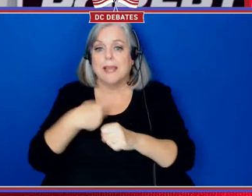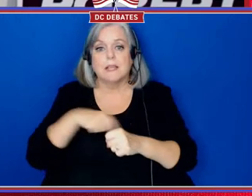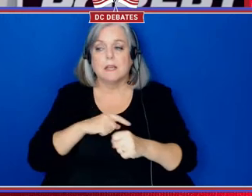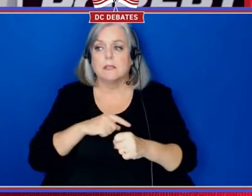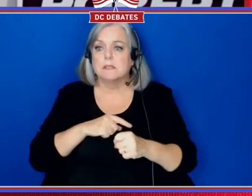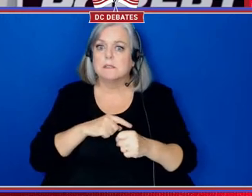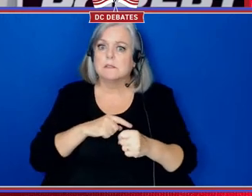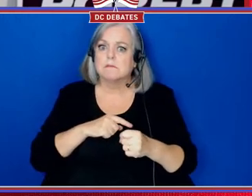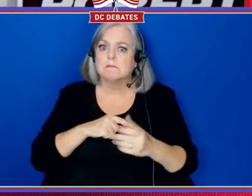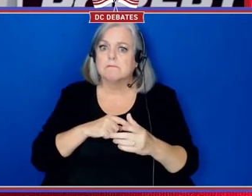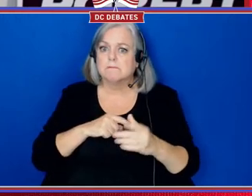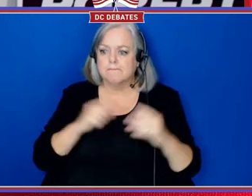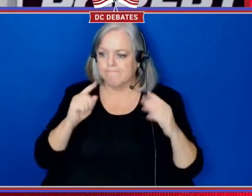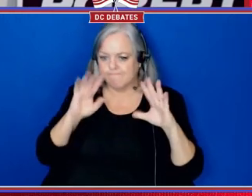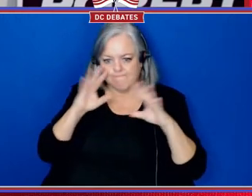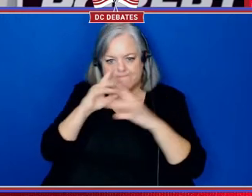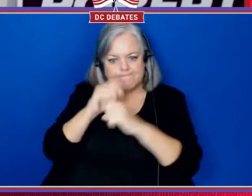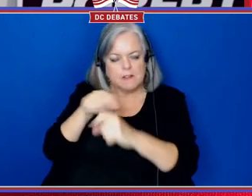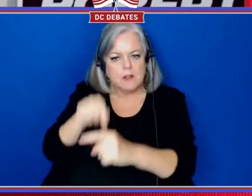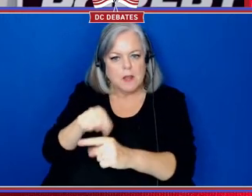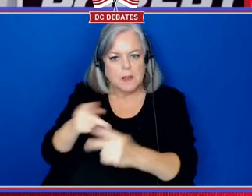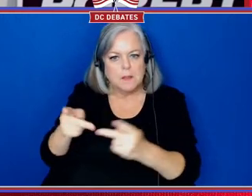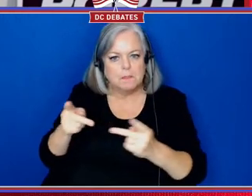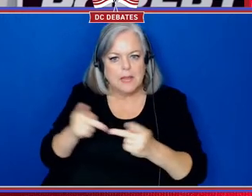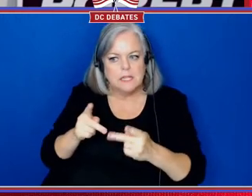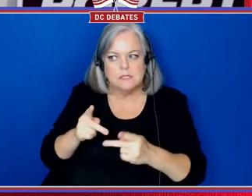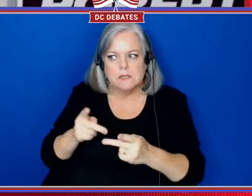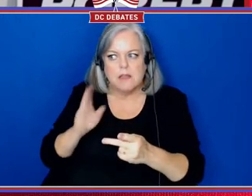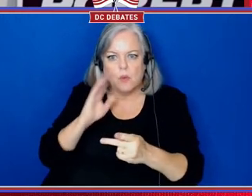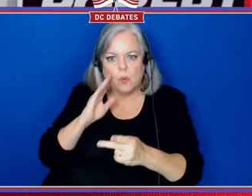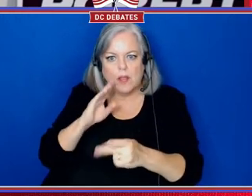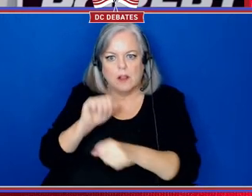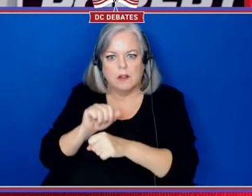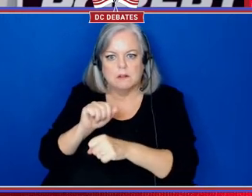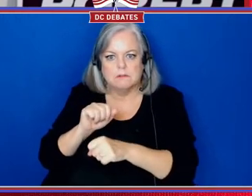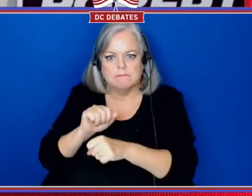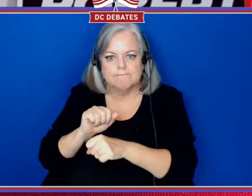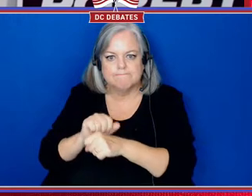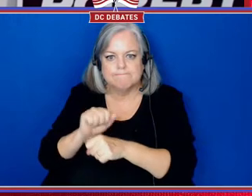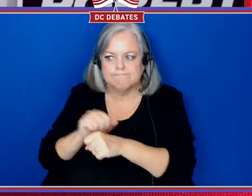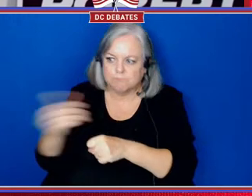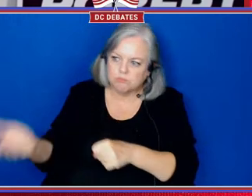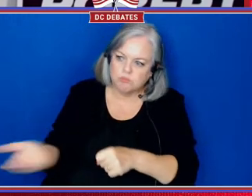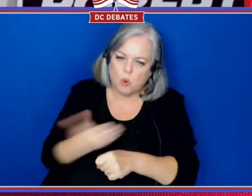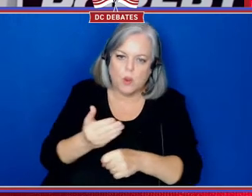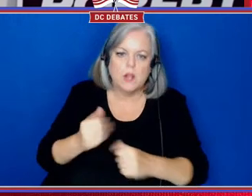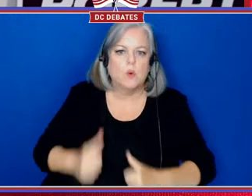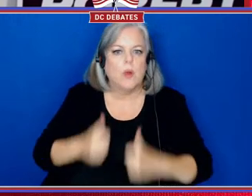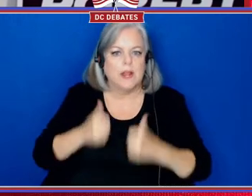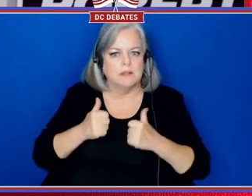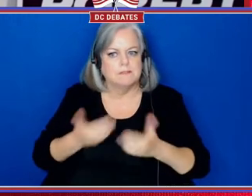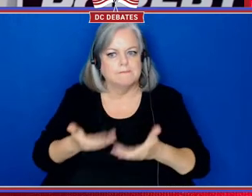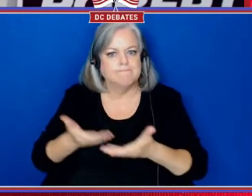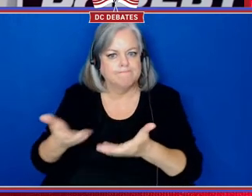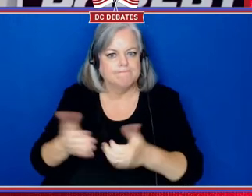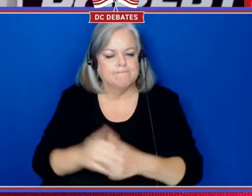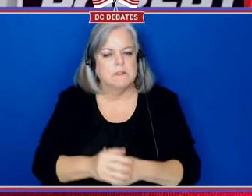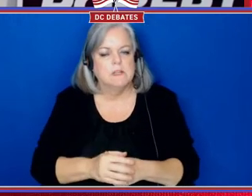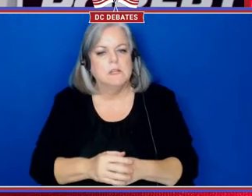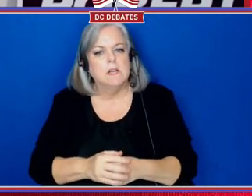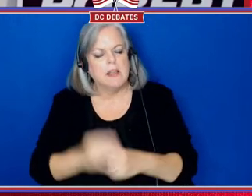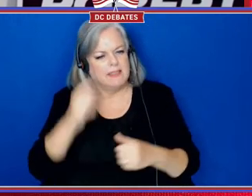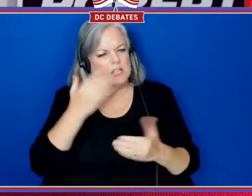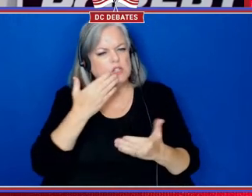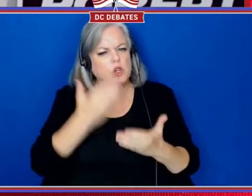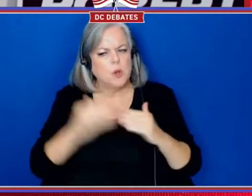that will employ our residents with good jobs. So this is a very delicate balance. I think we have good people at the table, and I want to see what they come